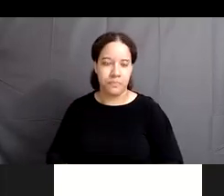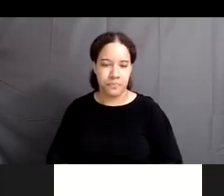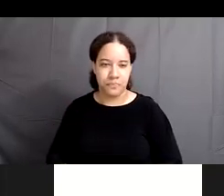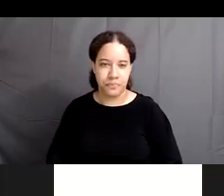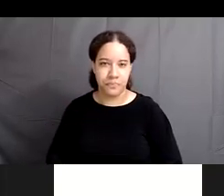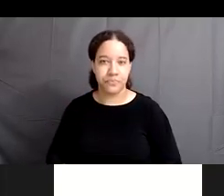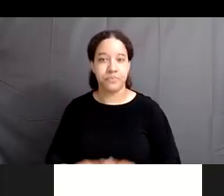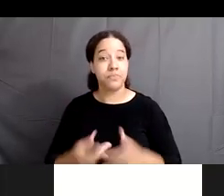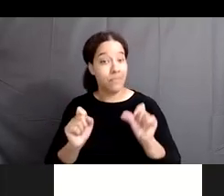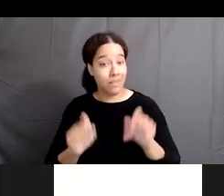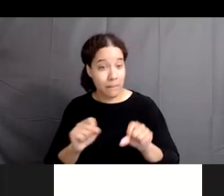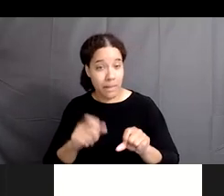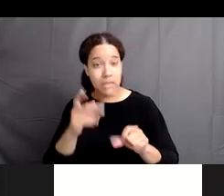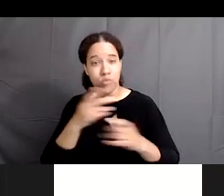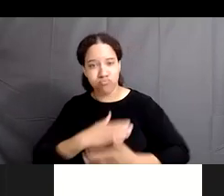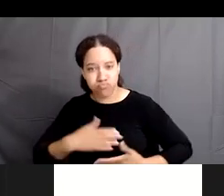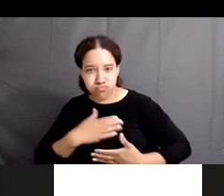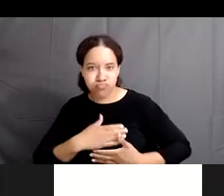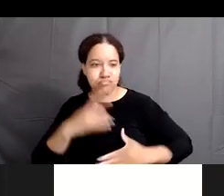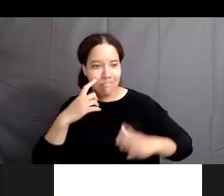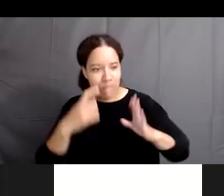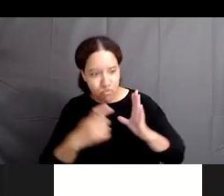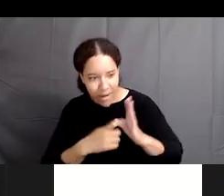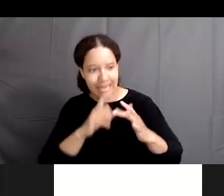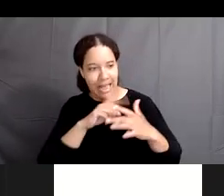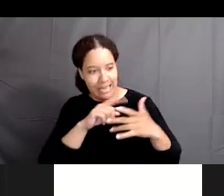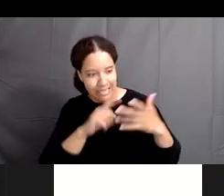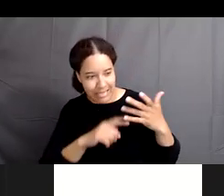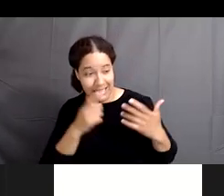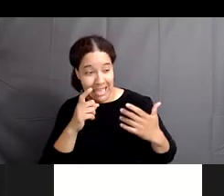and recognize and address things that the employees themselves think is